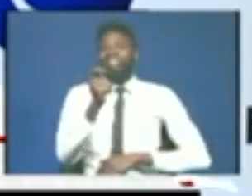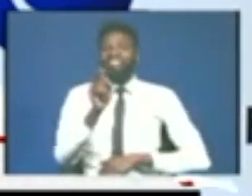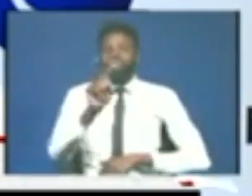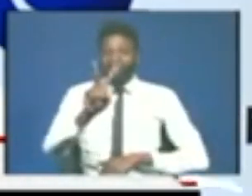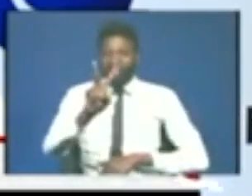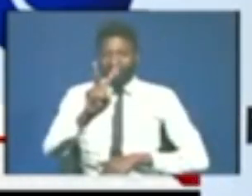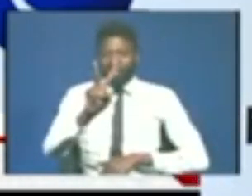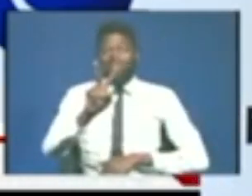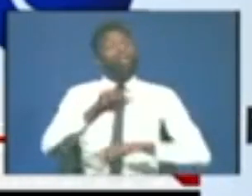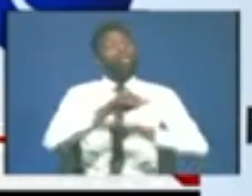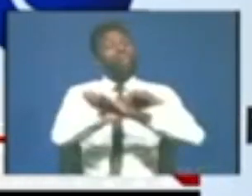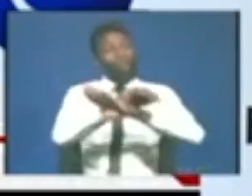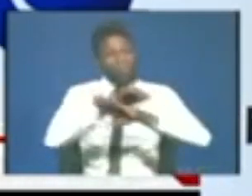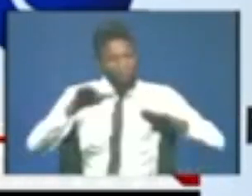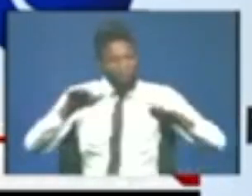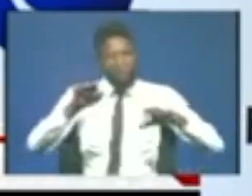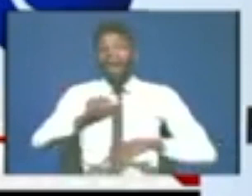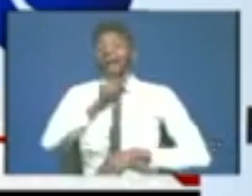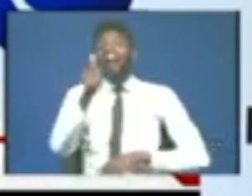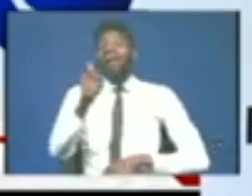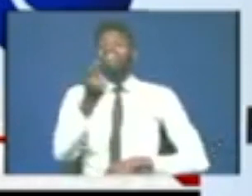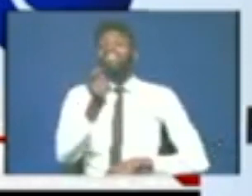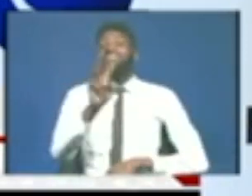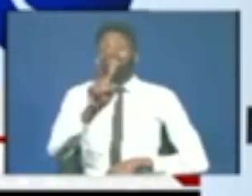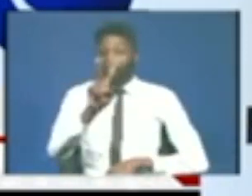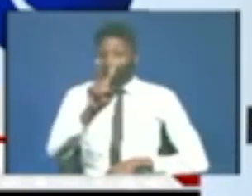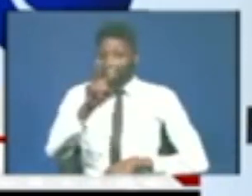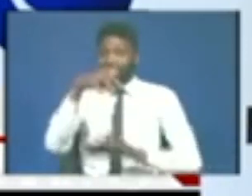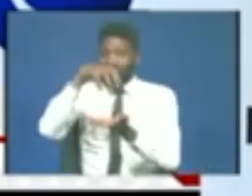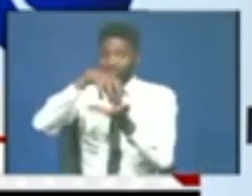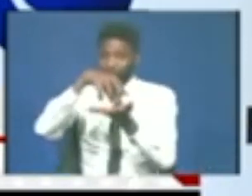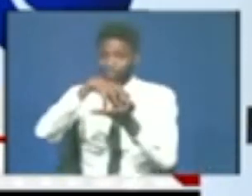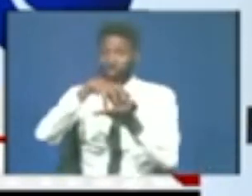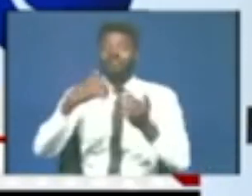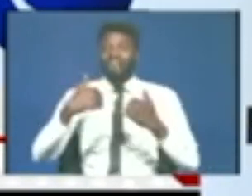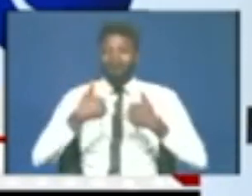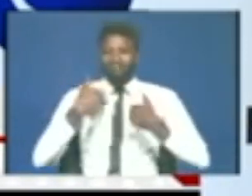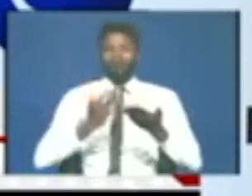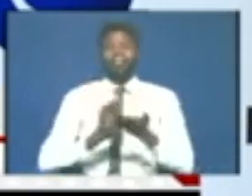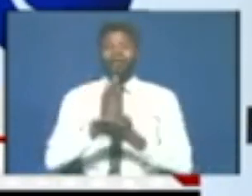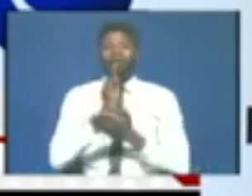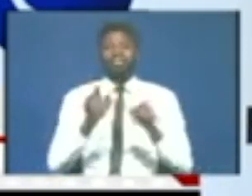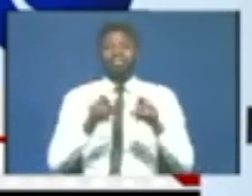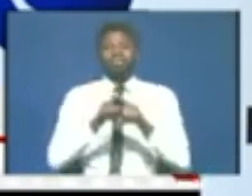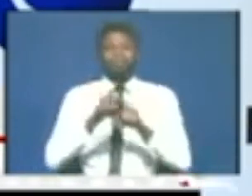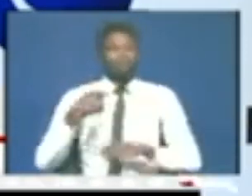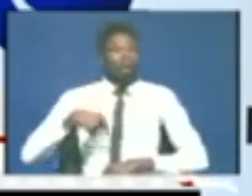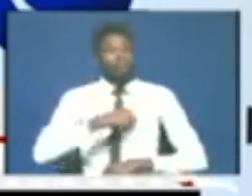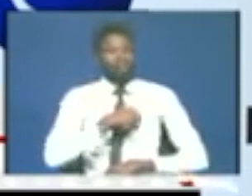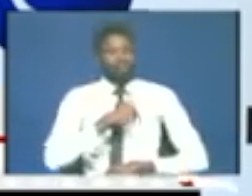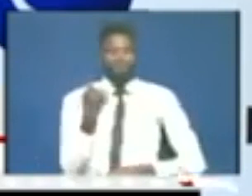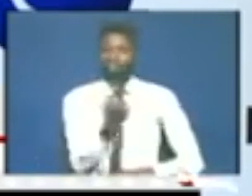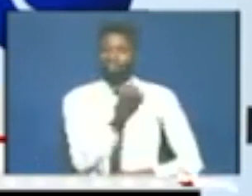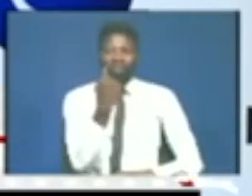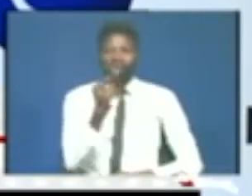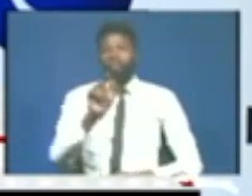repeat that, no other media outlet has those rights. It's only KBC. It's also